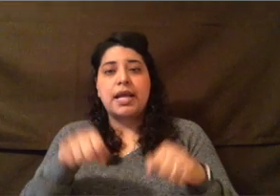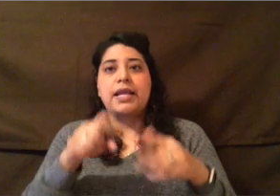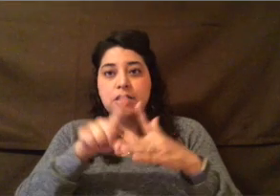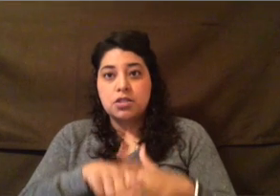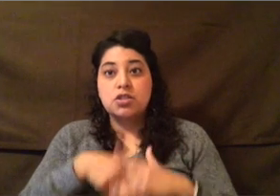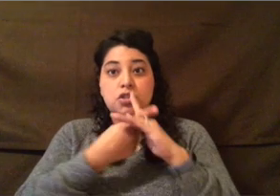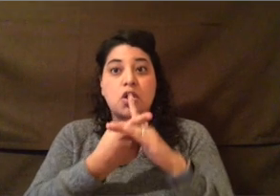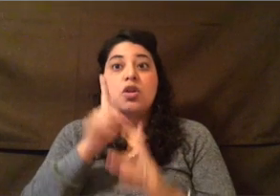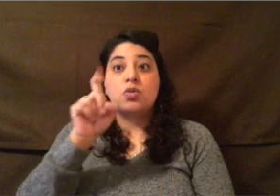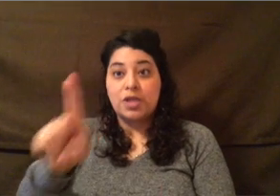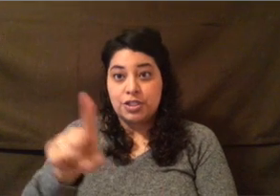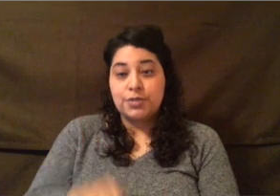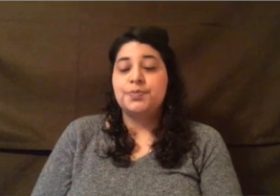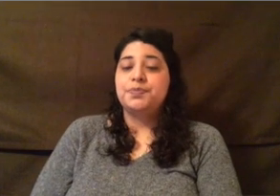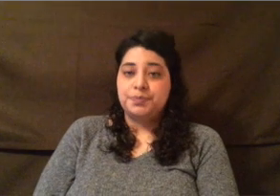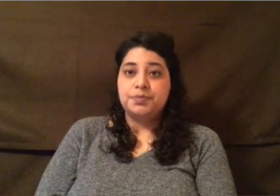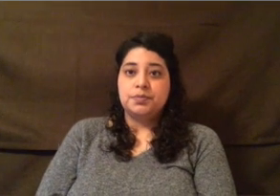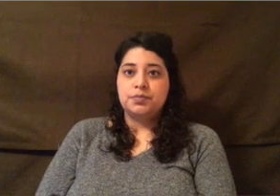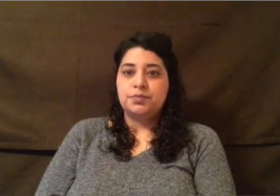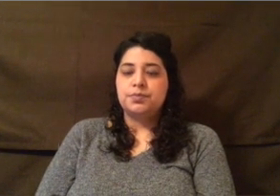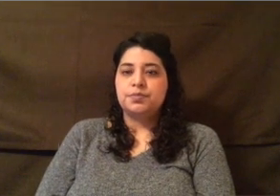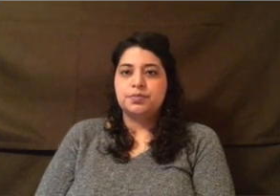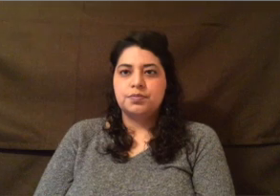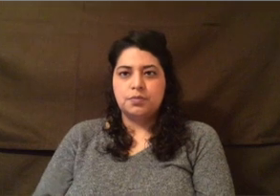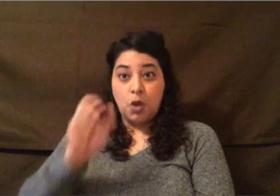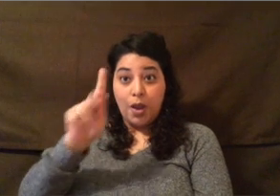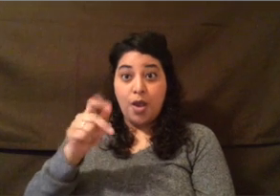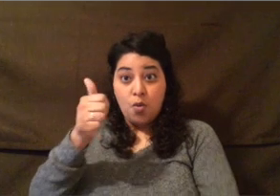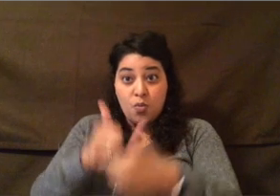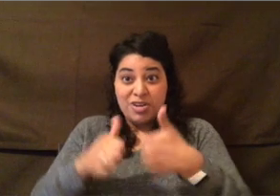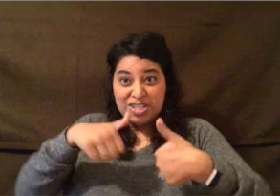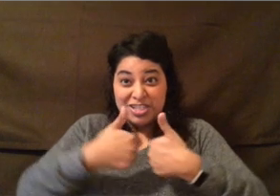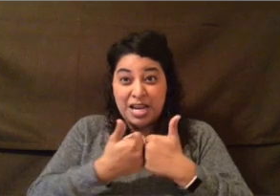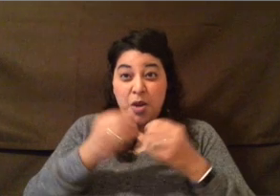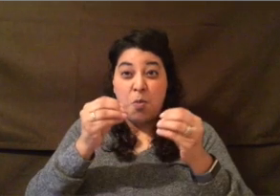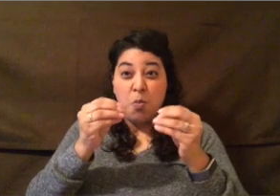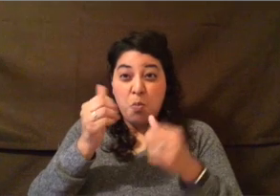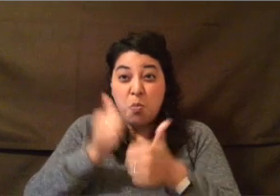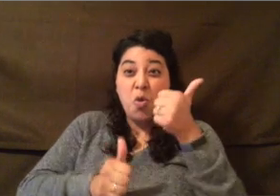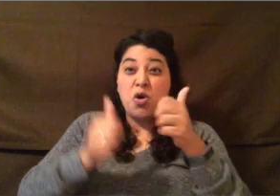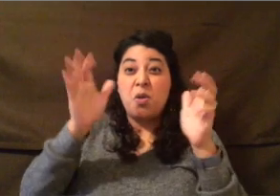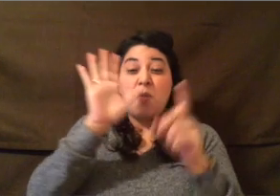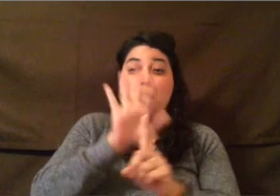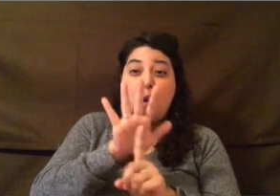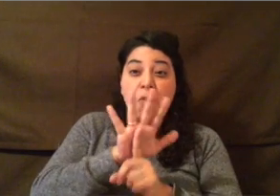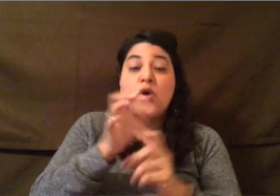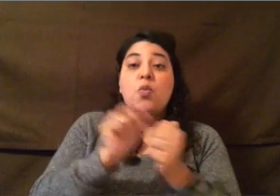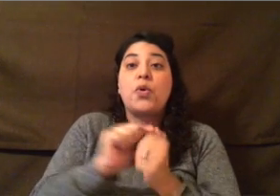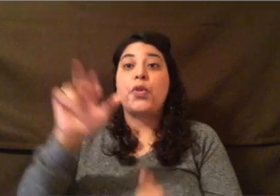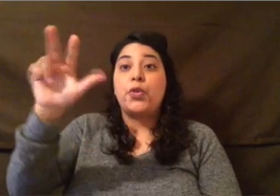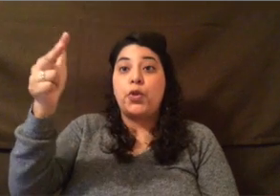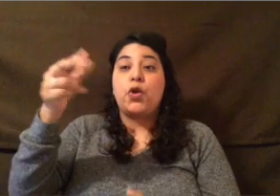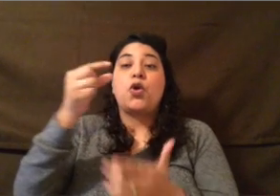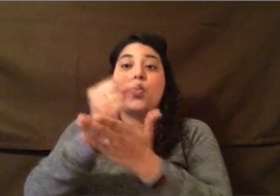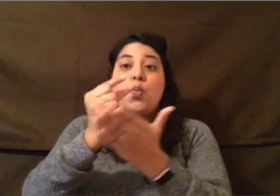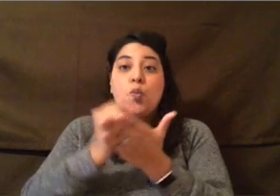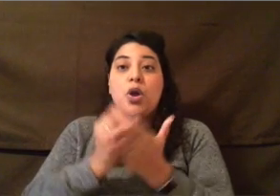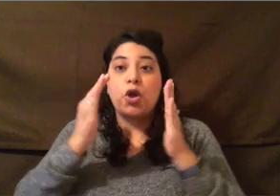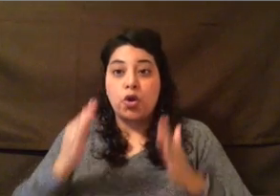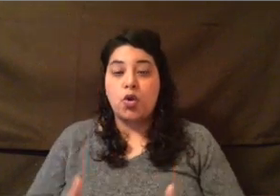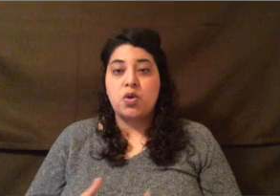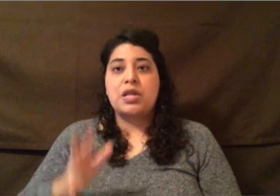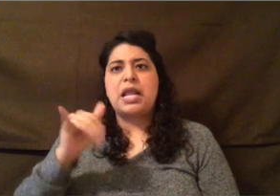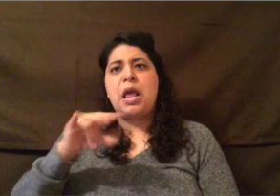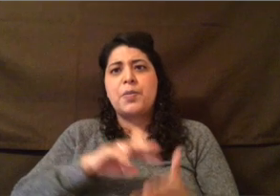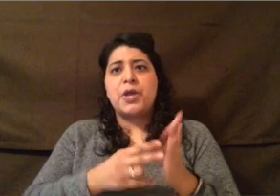questions. Okay, which game is most popular among third graders? So that means that we're looking for